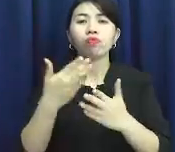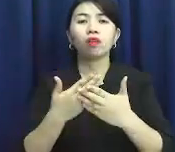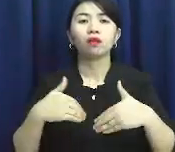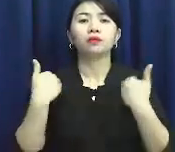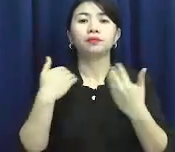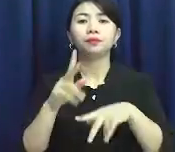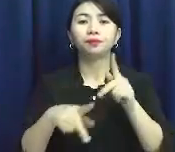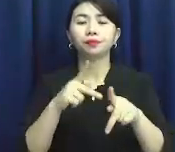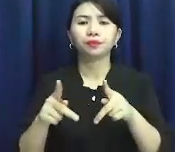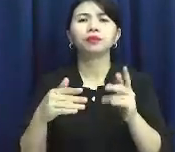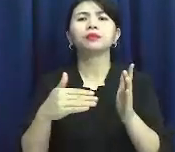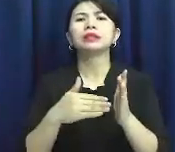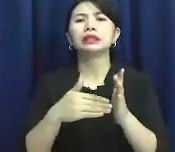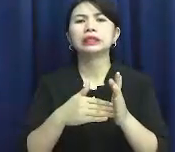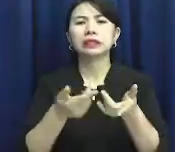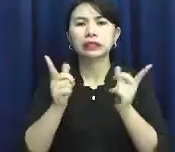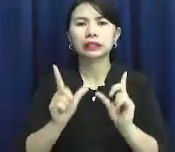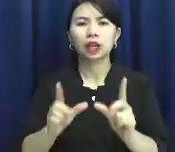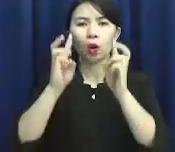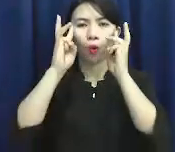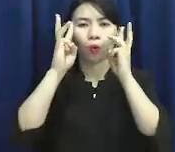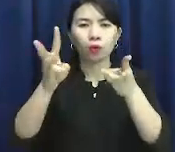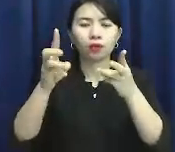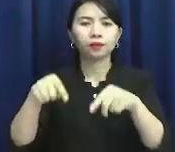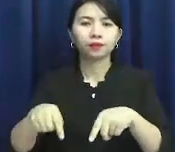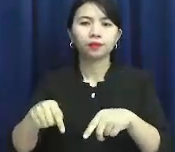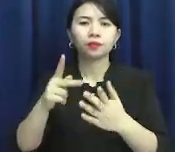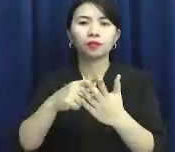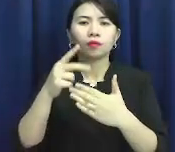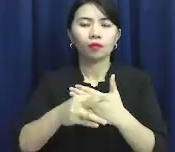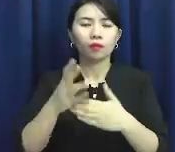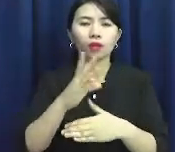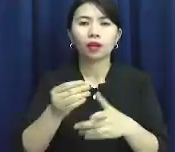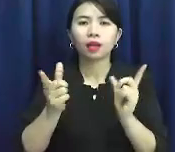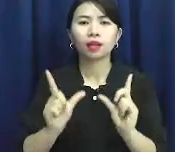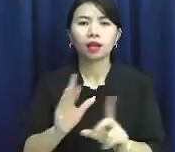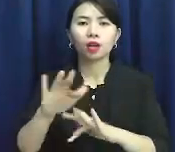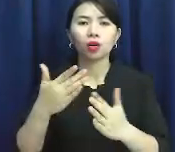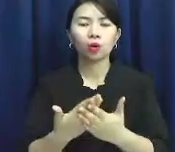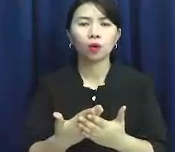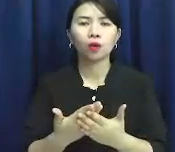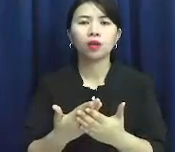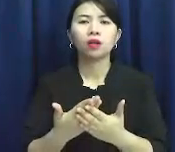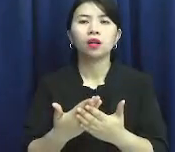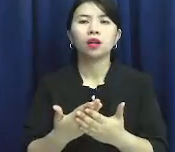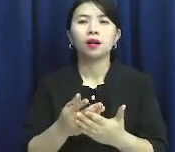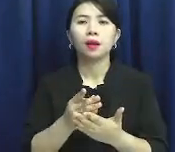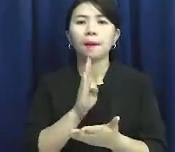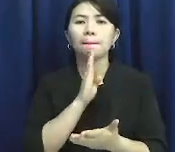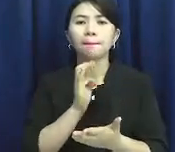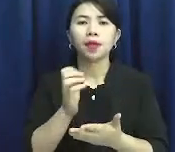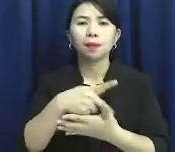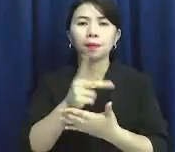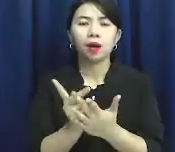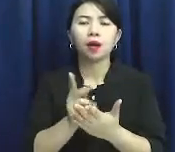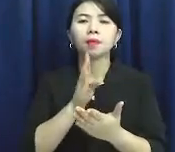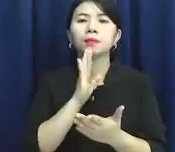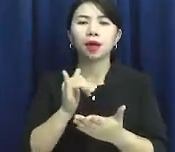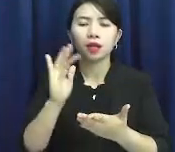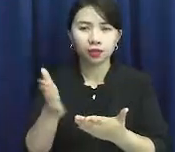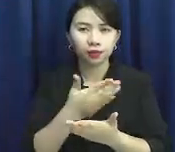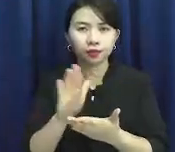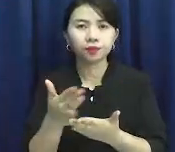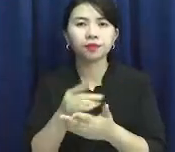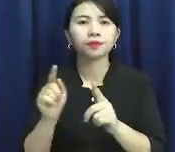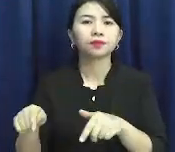ay let's tune in, mga kapatid. And let us all be a part by sharing the link and tagging the names of your friends and relatives so